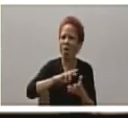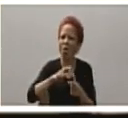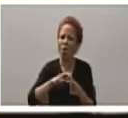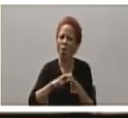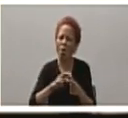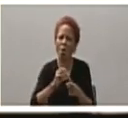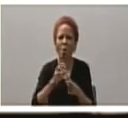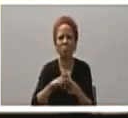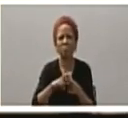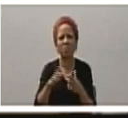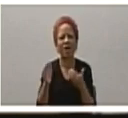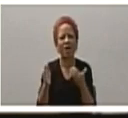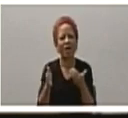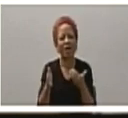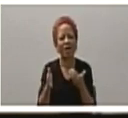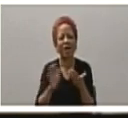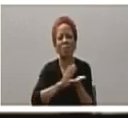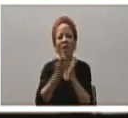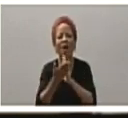perhaps easy to get married.